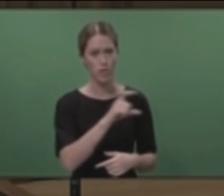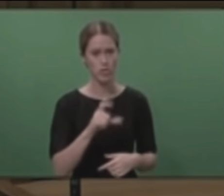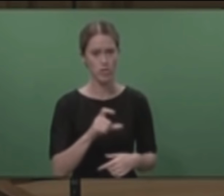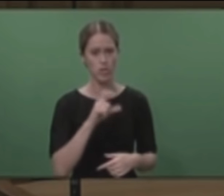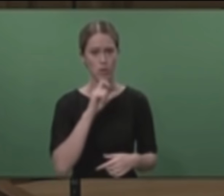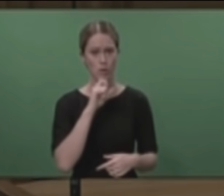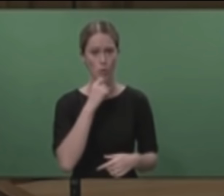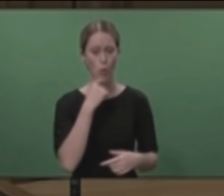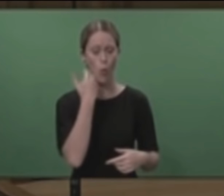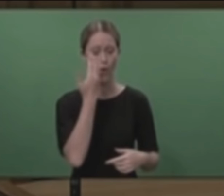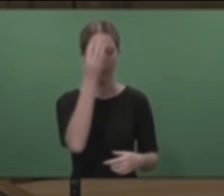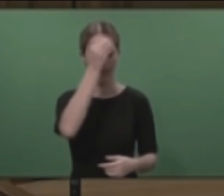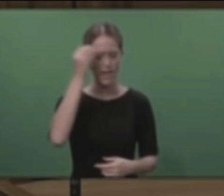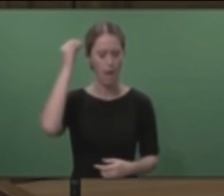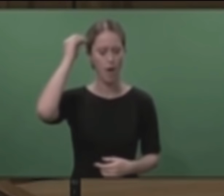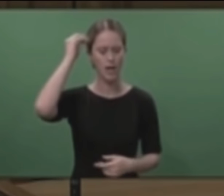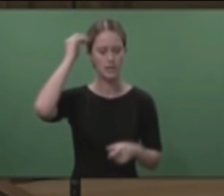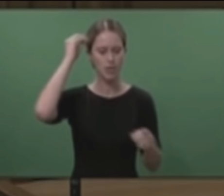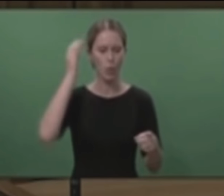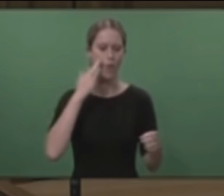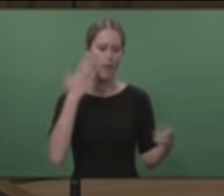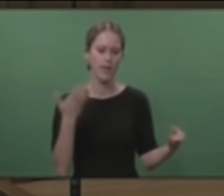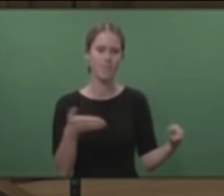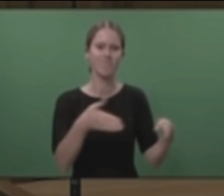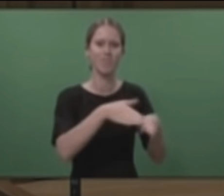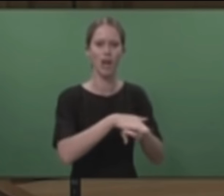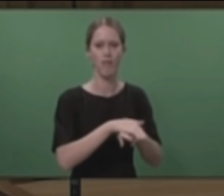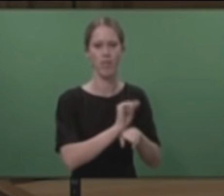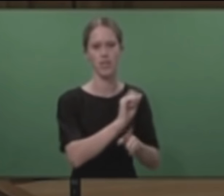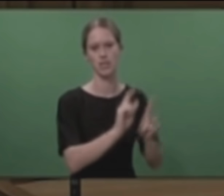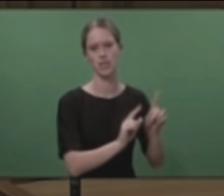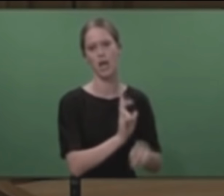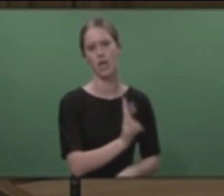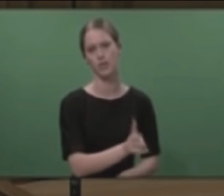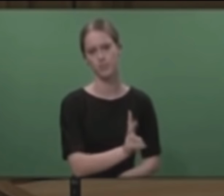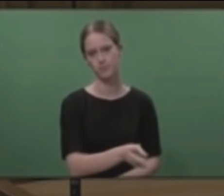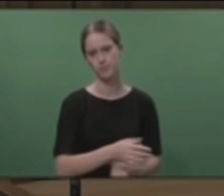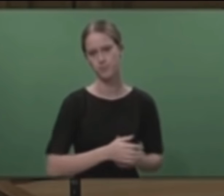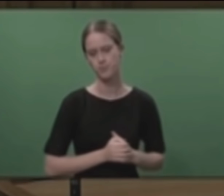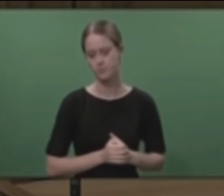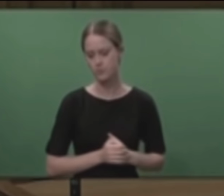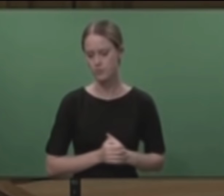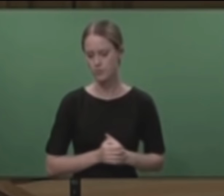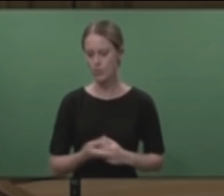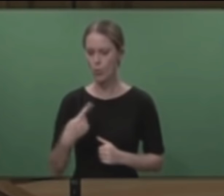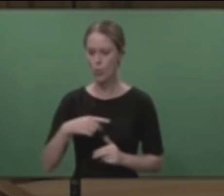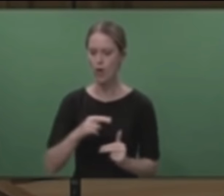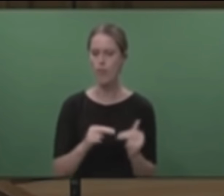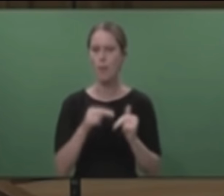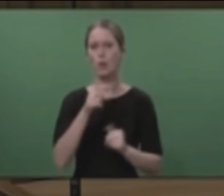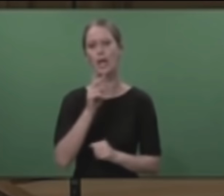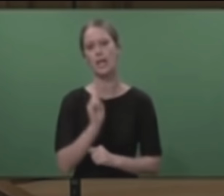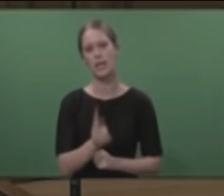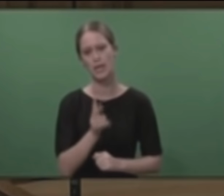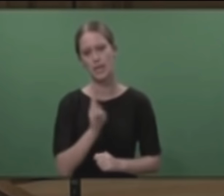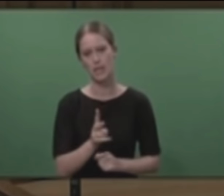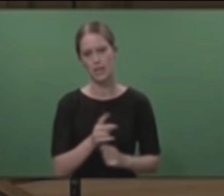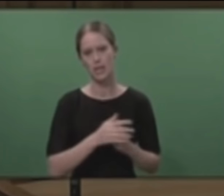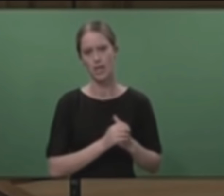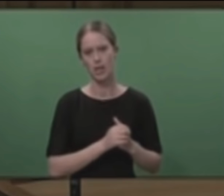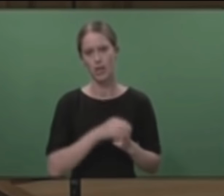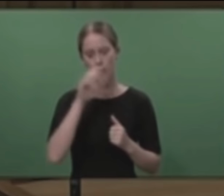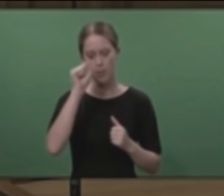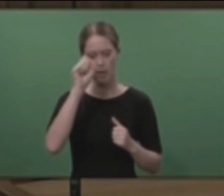in our thoughts as they reclaim their city. As they and the rest of us rebuild, we must remember that only by drawing on